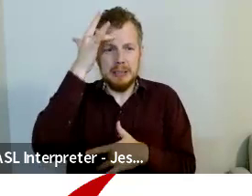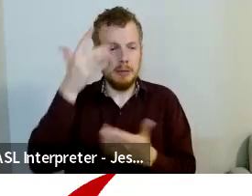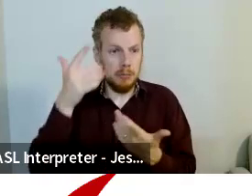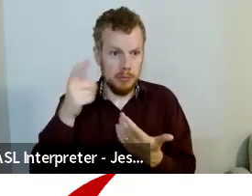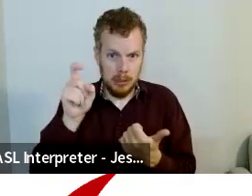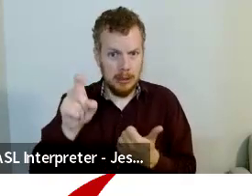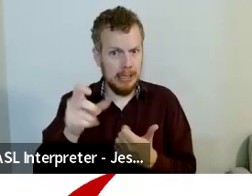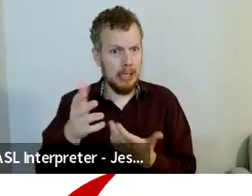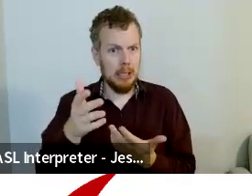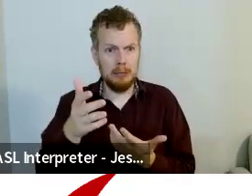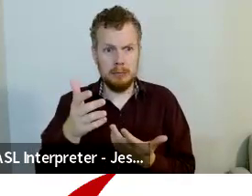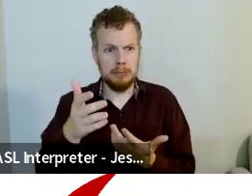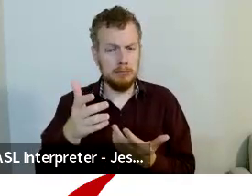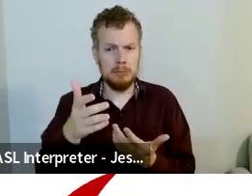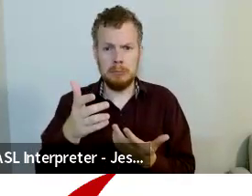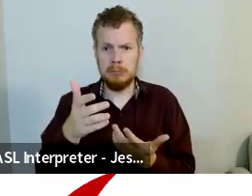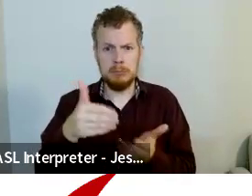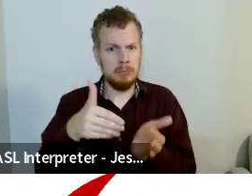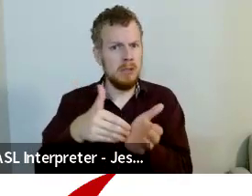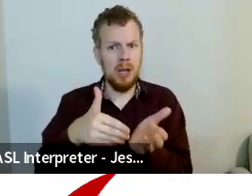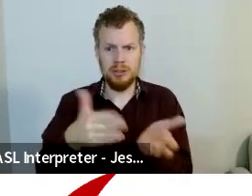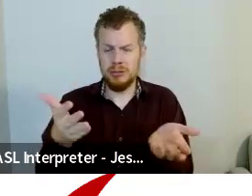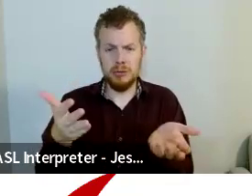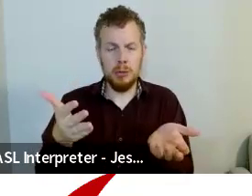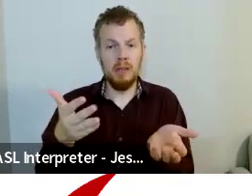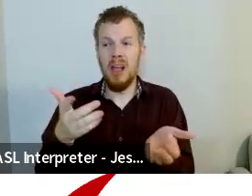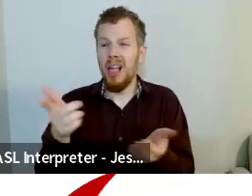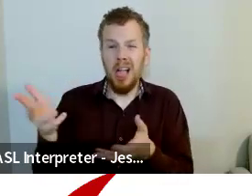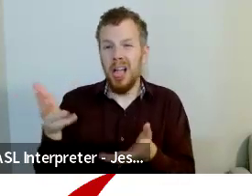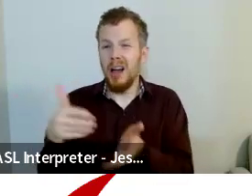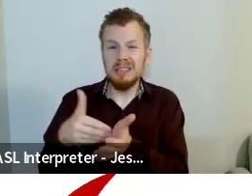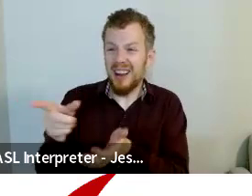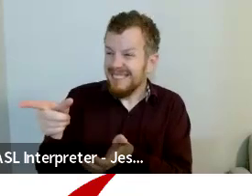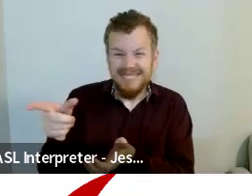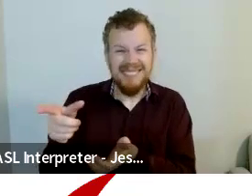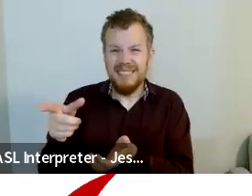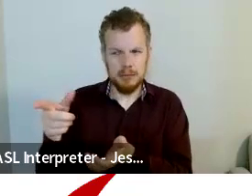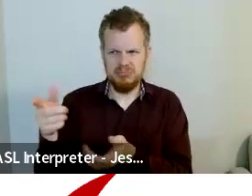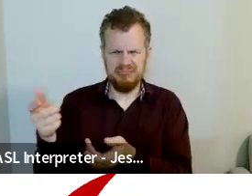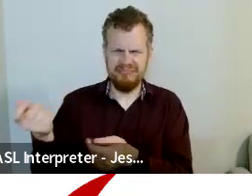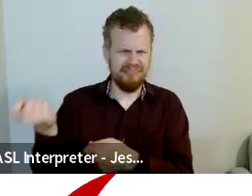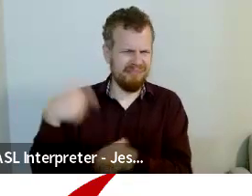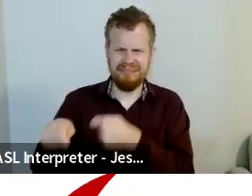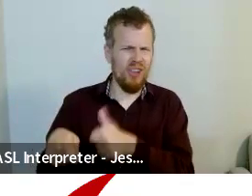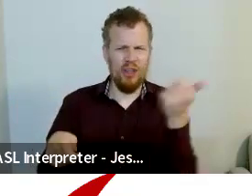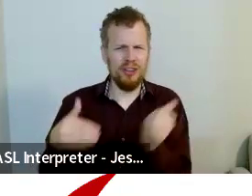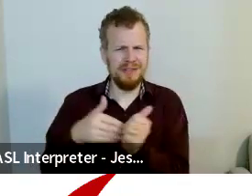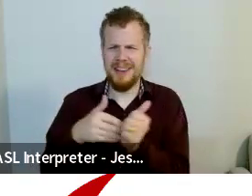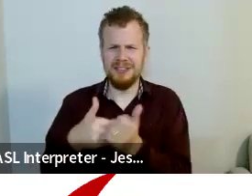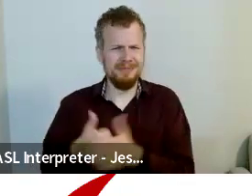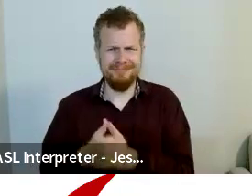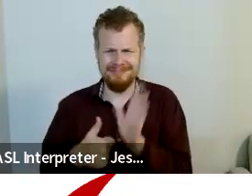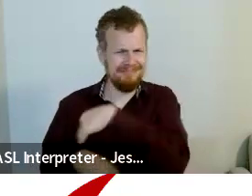can. So don't be afraid to switch doctors until you find one that fits you. Your primary